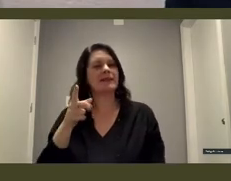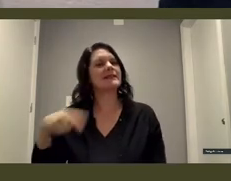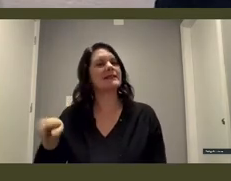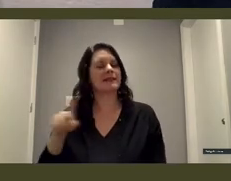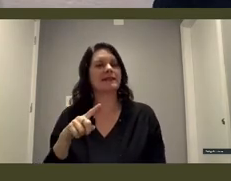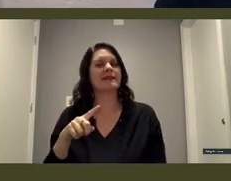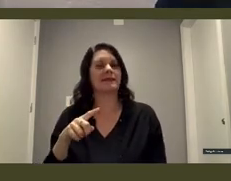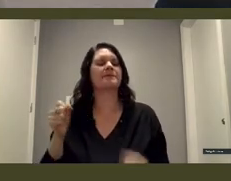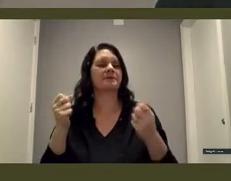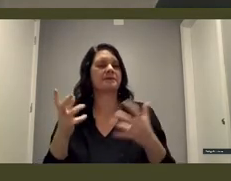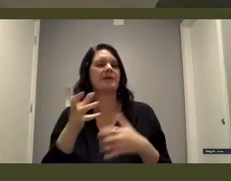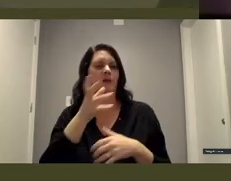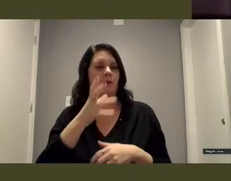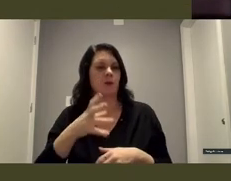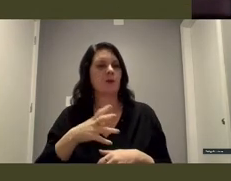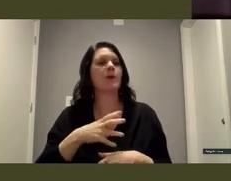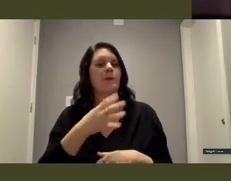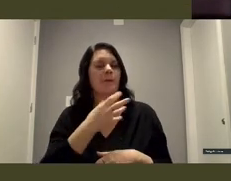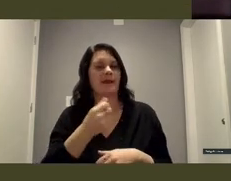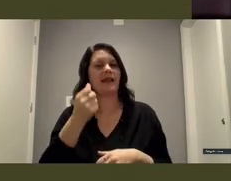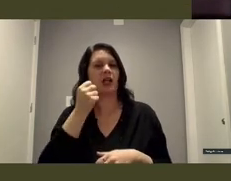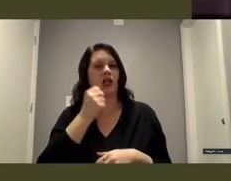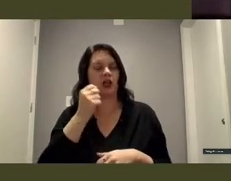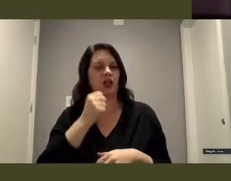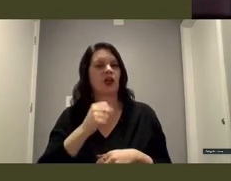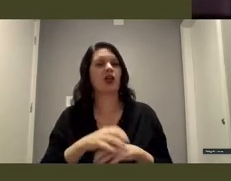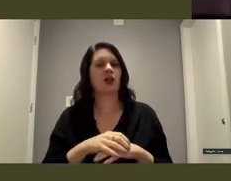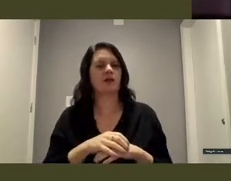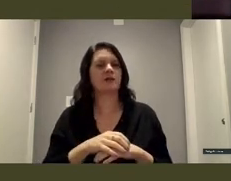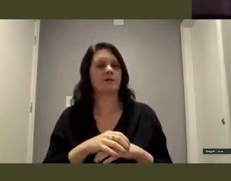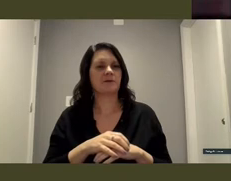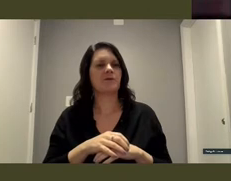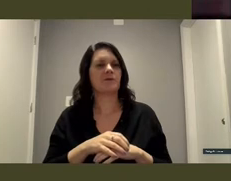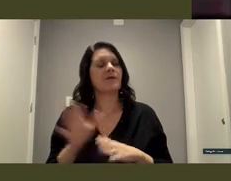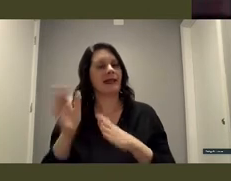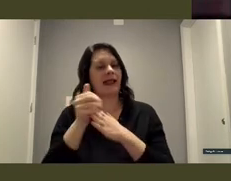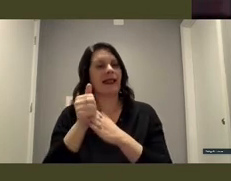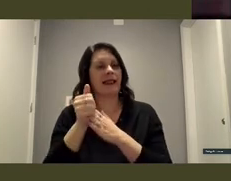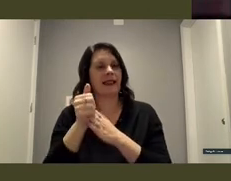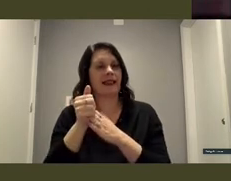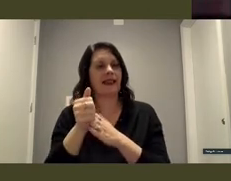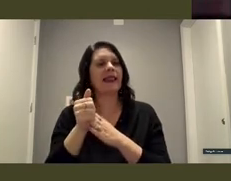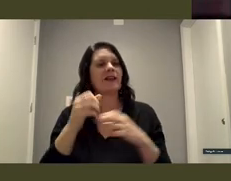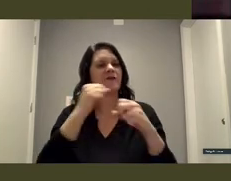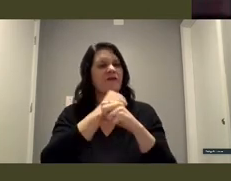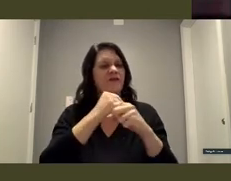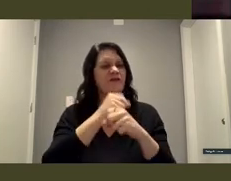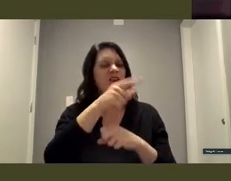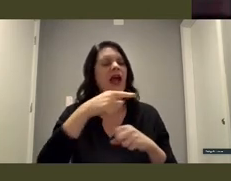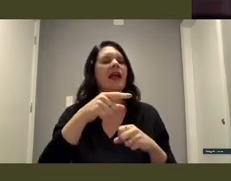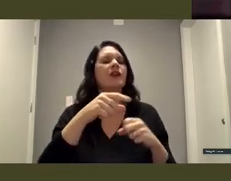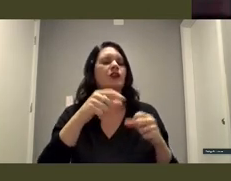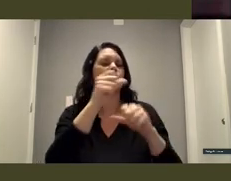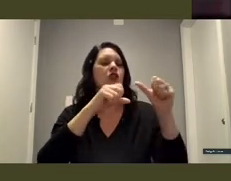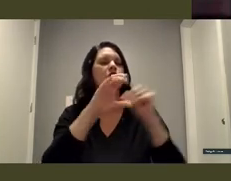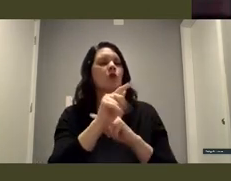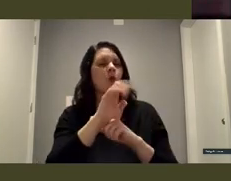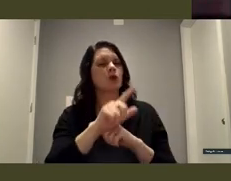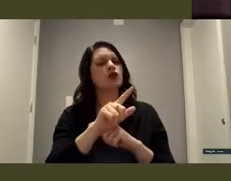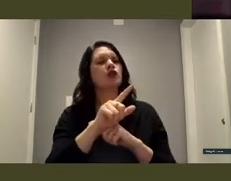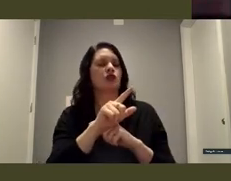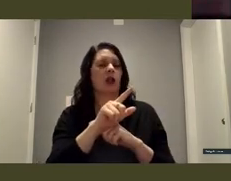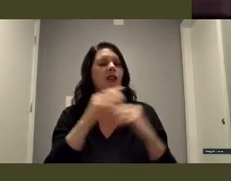movement, and it really strengthens the movement a lot because we are the one most led by the climate change crisis, looking